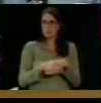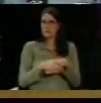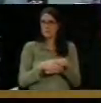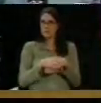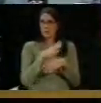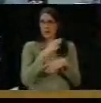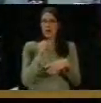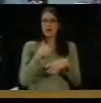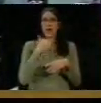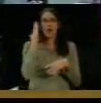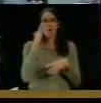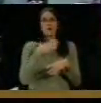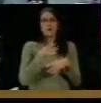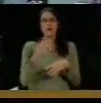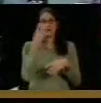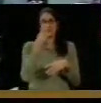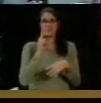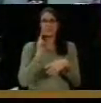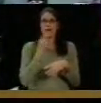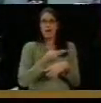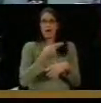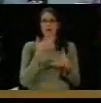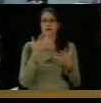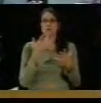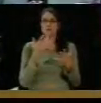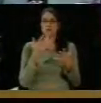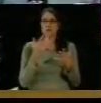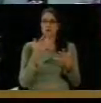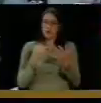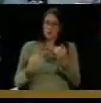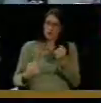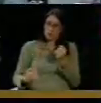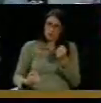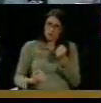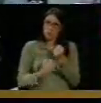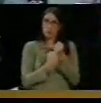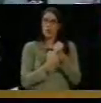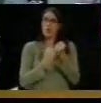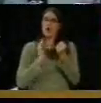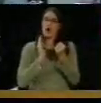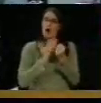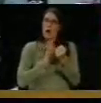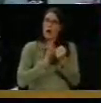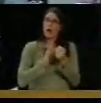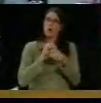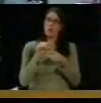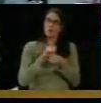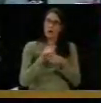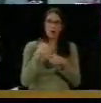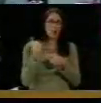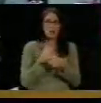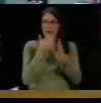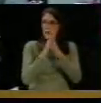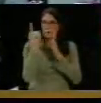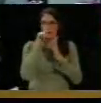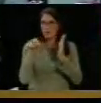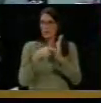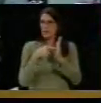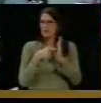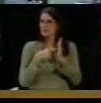And I would like to see us stand on our practice that we have here. We didn't ask for any of this. It came to